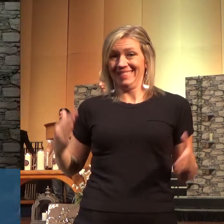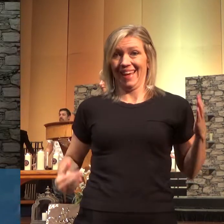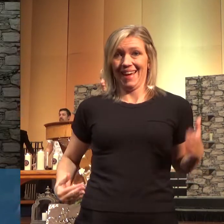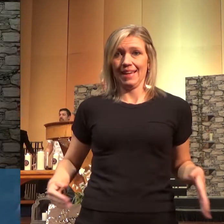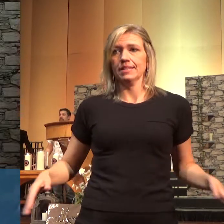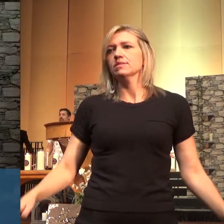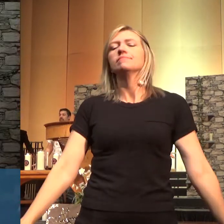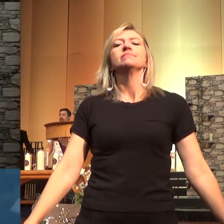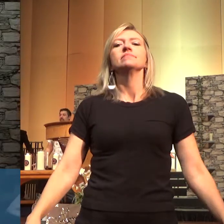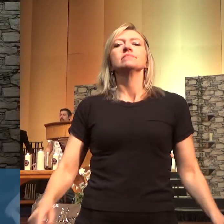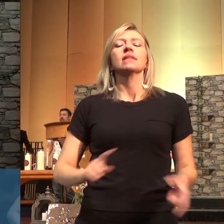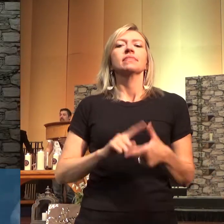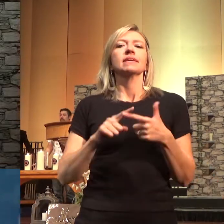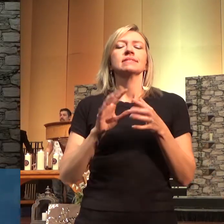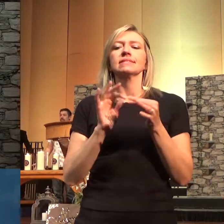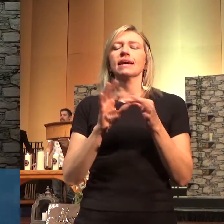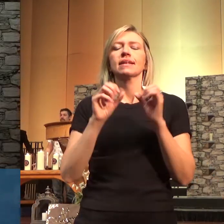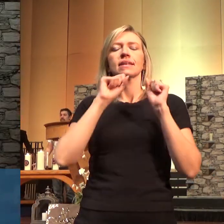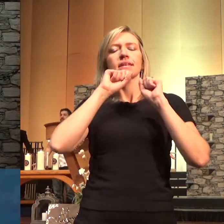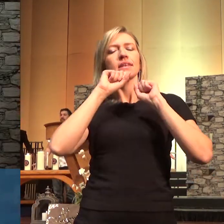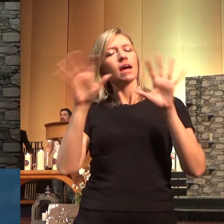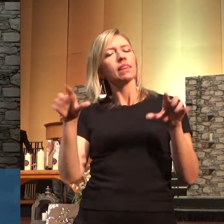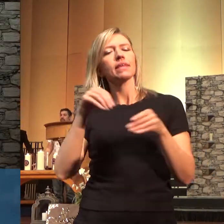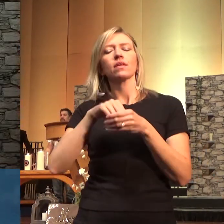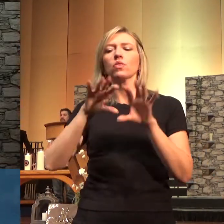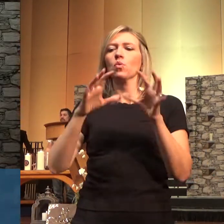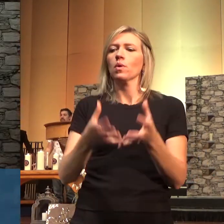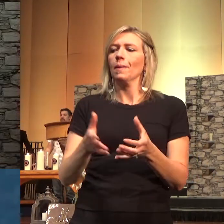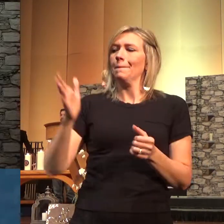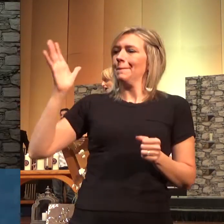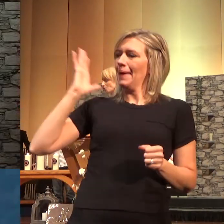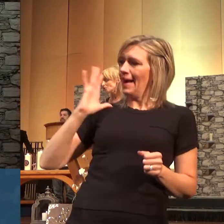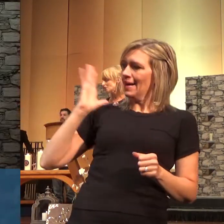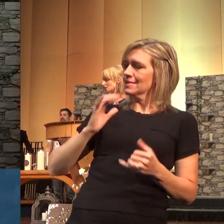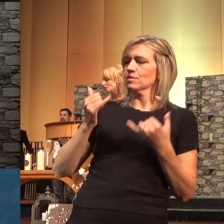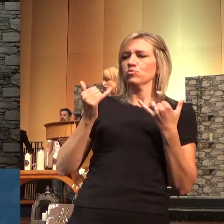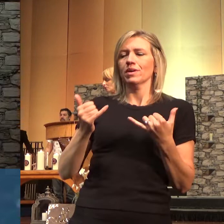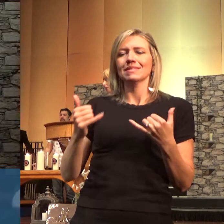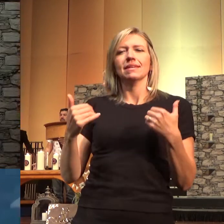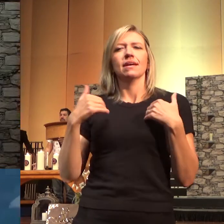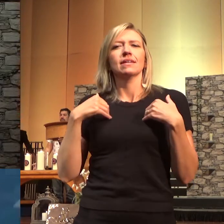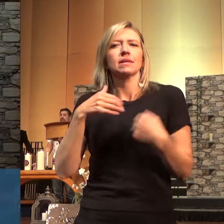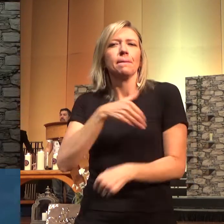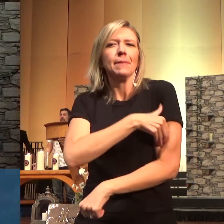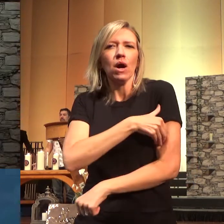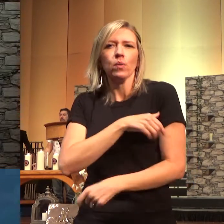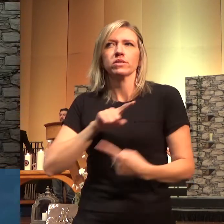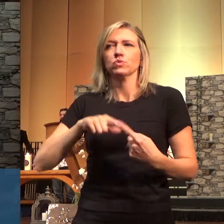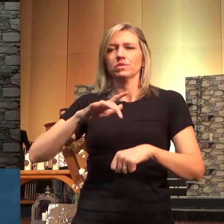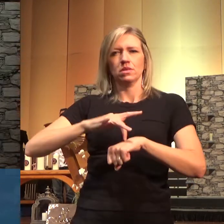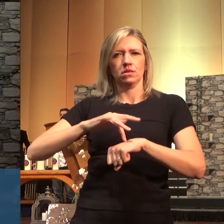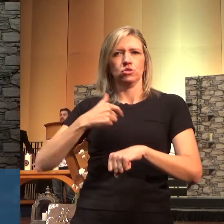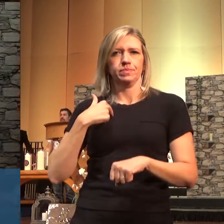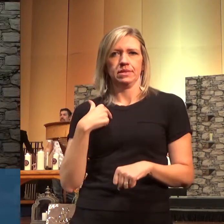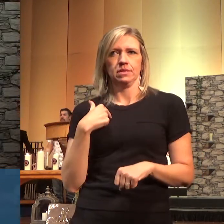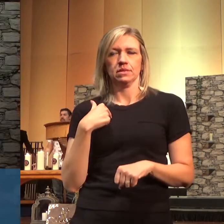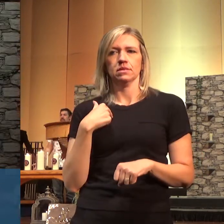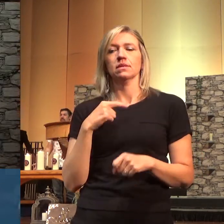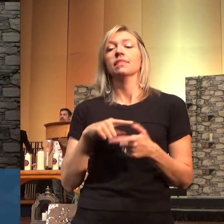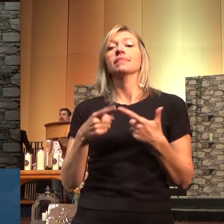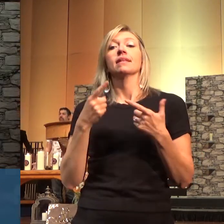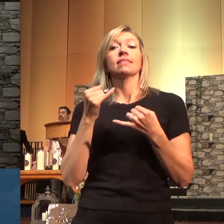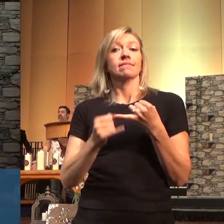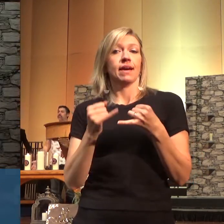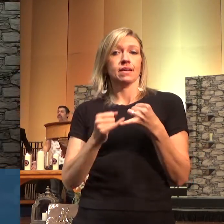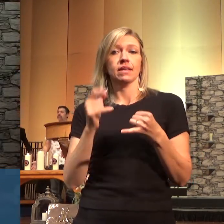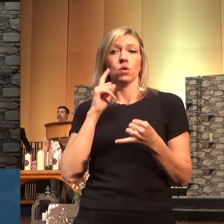to the side, and we will say, nothing in the world of the past or the present has the power to touch me. And then finally,